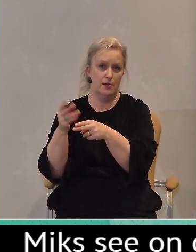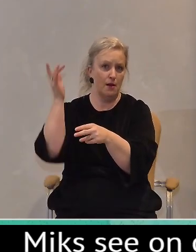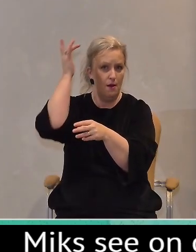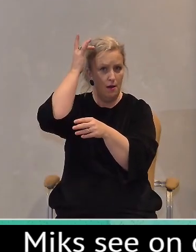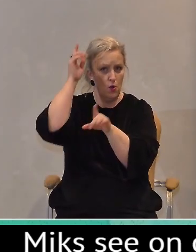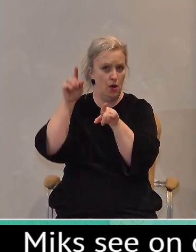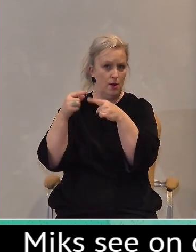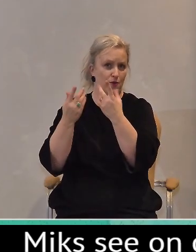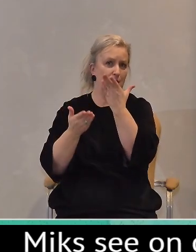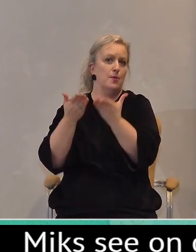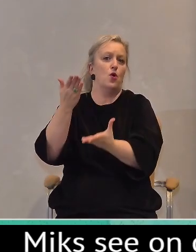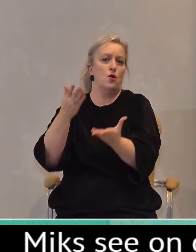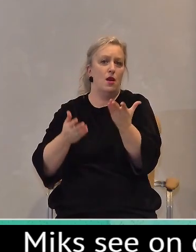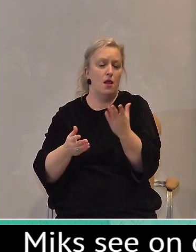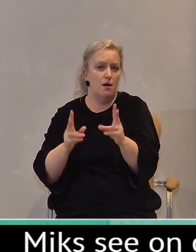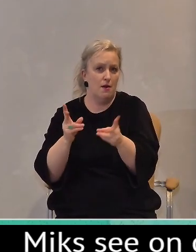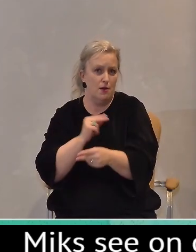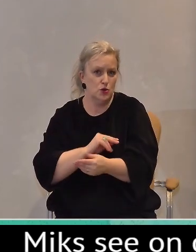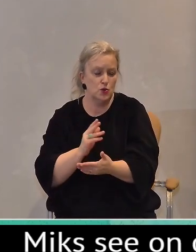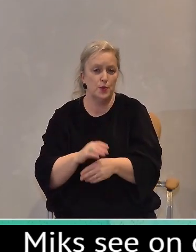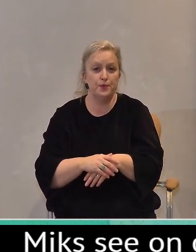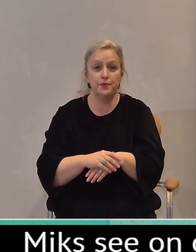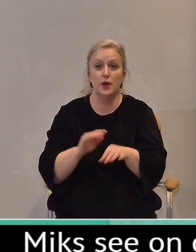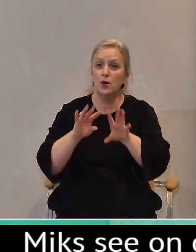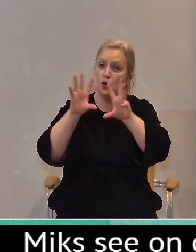that cause similar